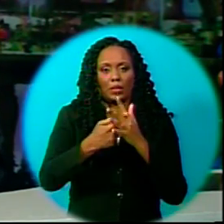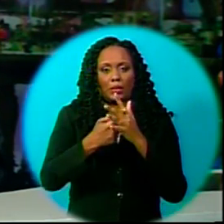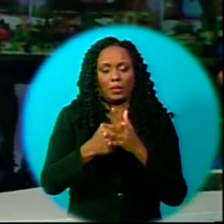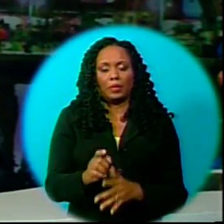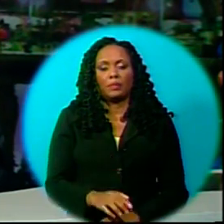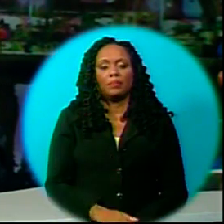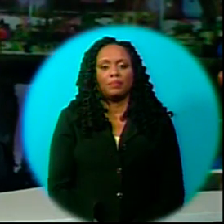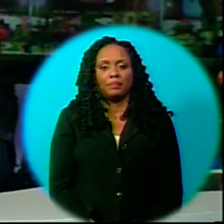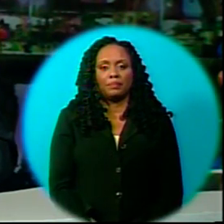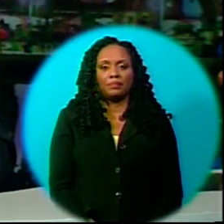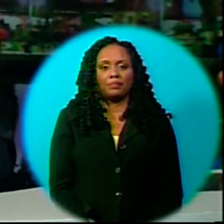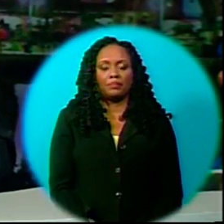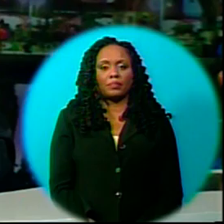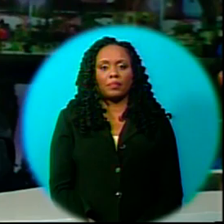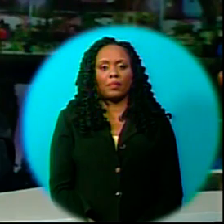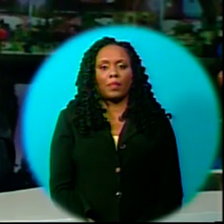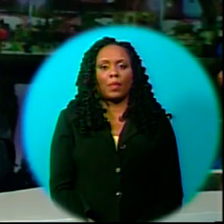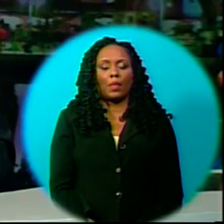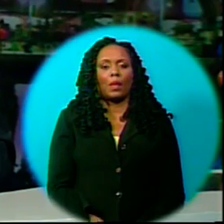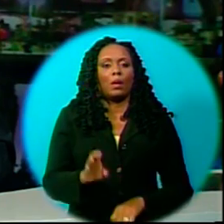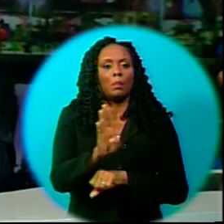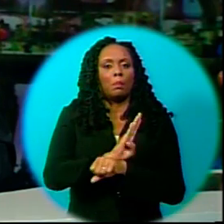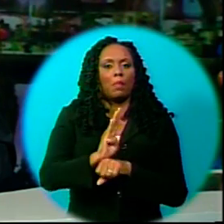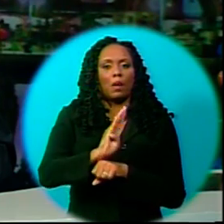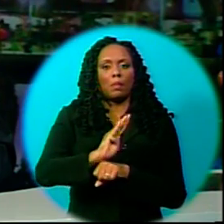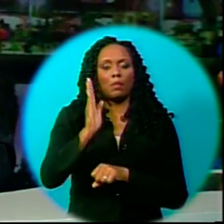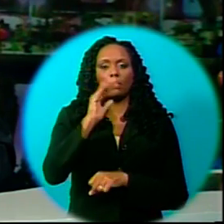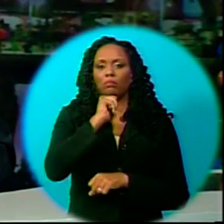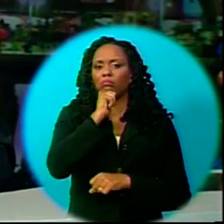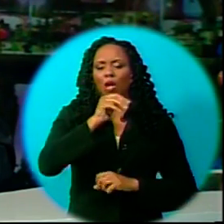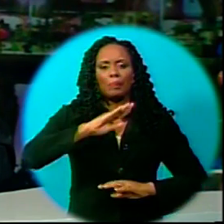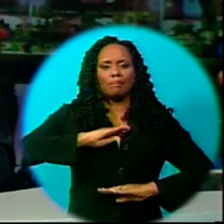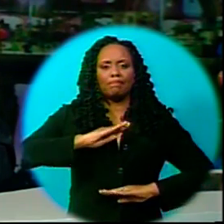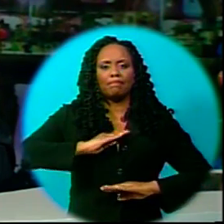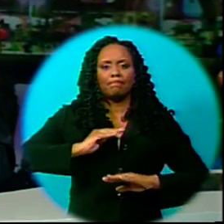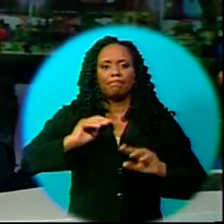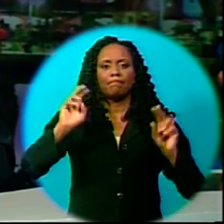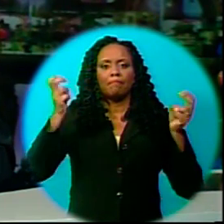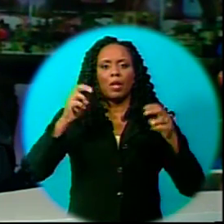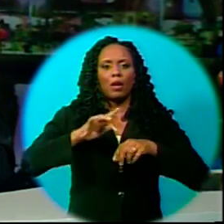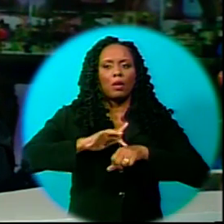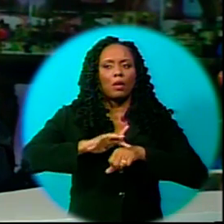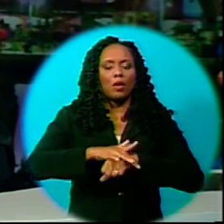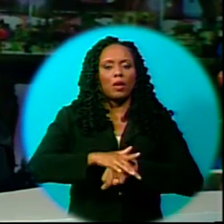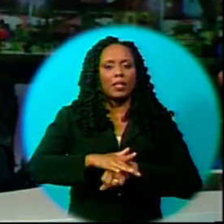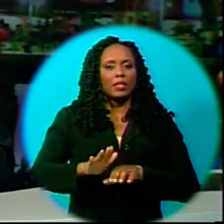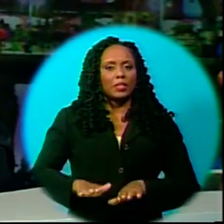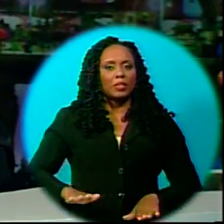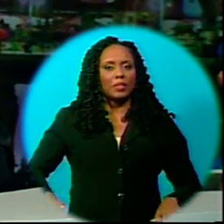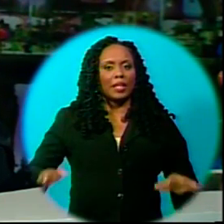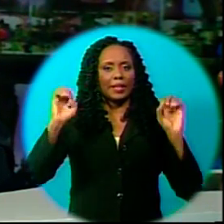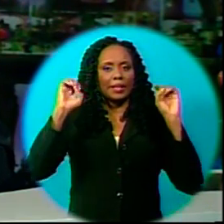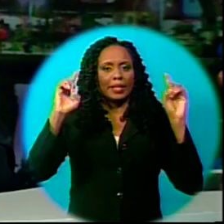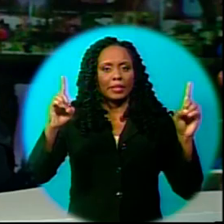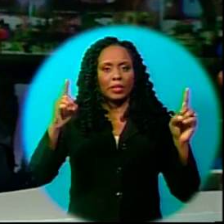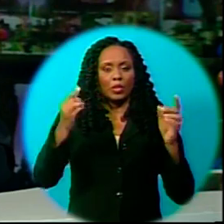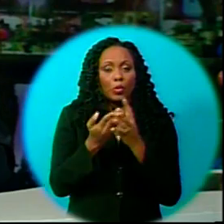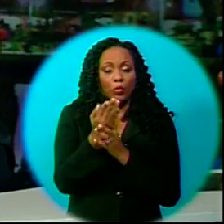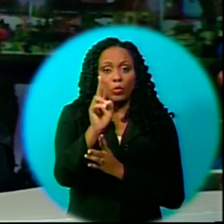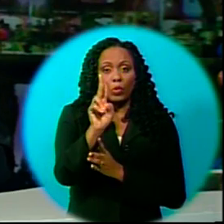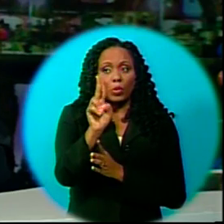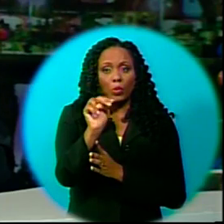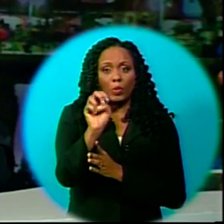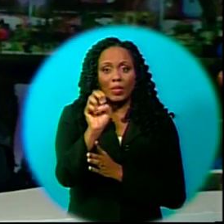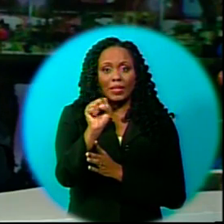commence. Barbados will not meet the early childhood education aspect of the UNESCO Education for All goals